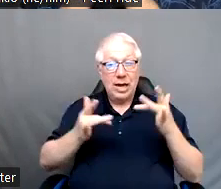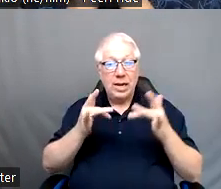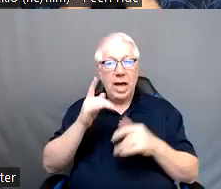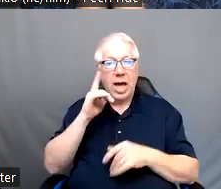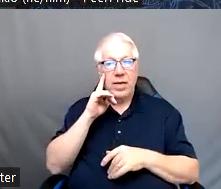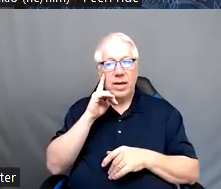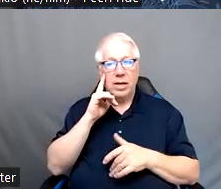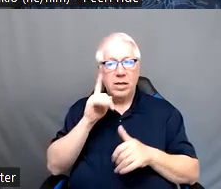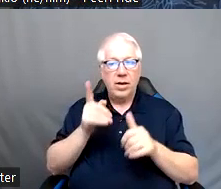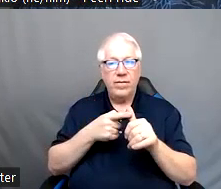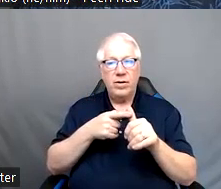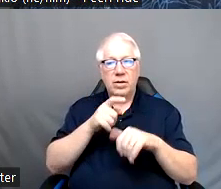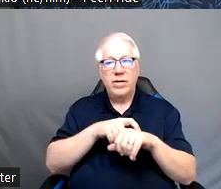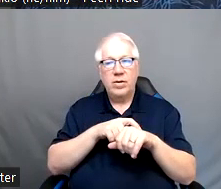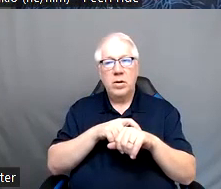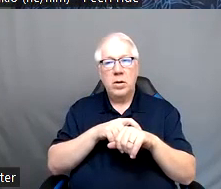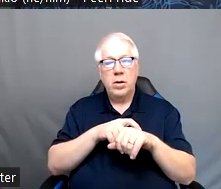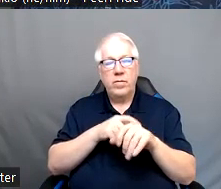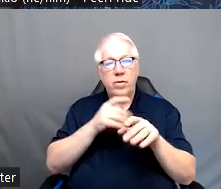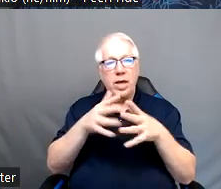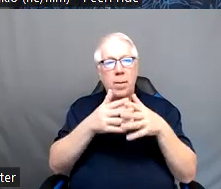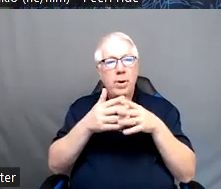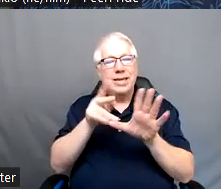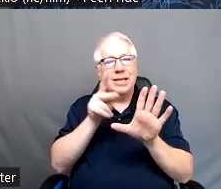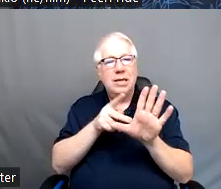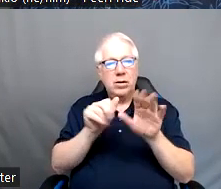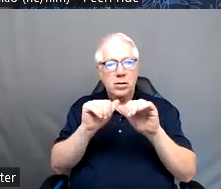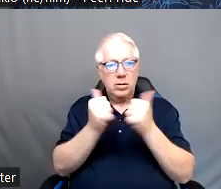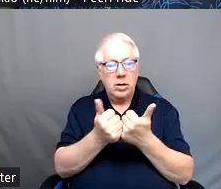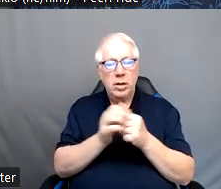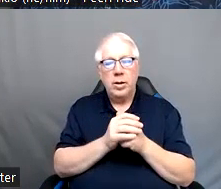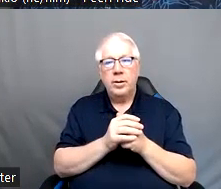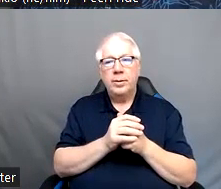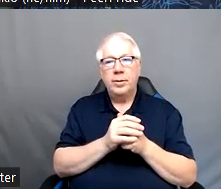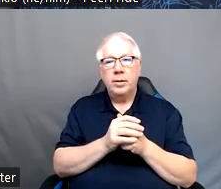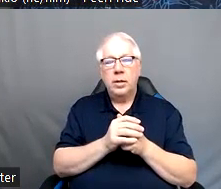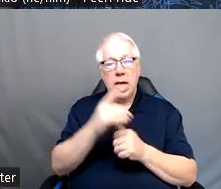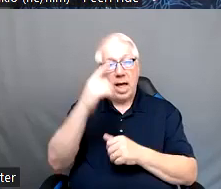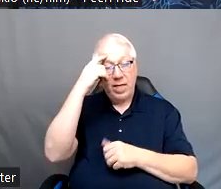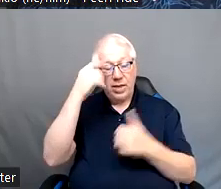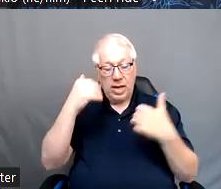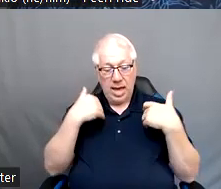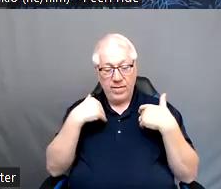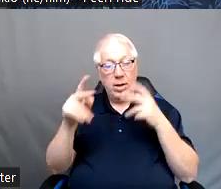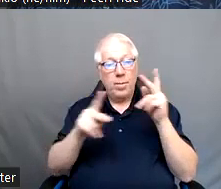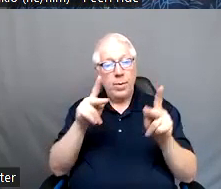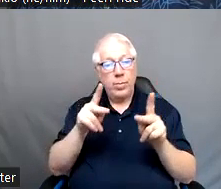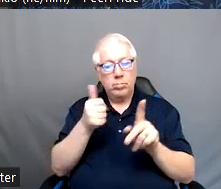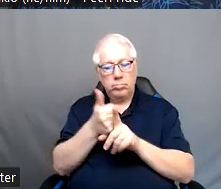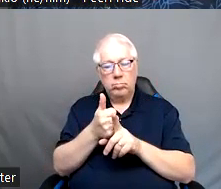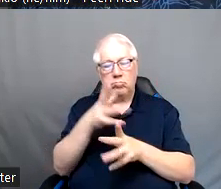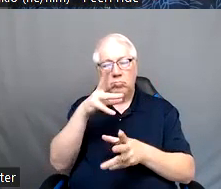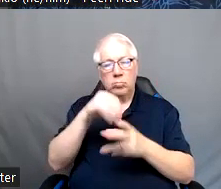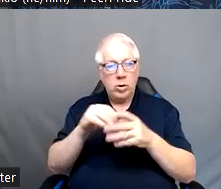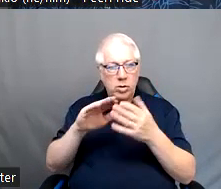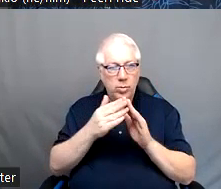of its kind for the American Psychiatric Association. So I think having those like people who are part of the community and also